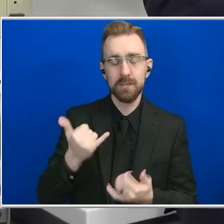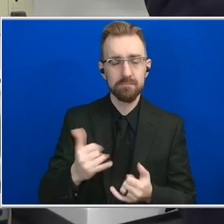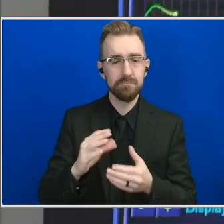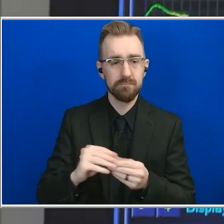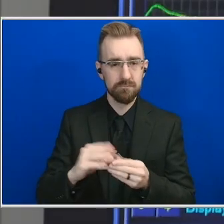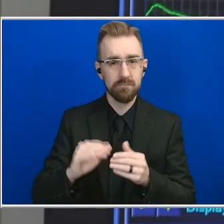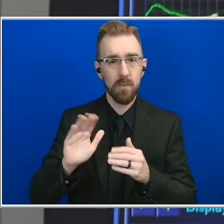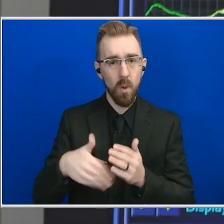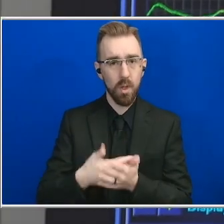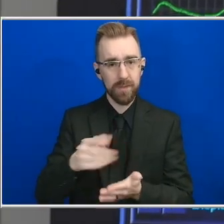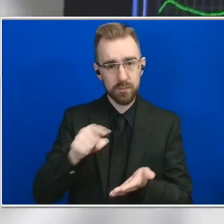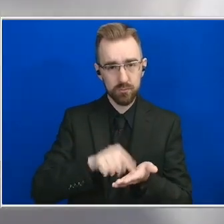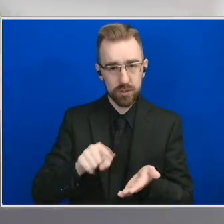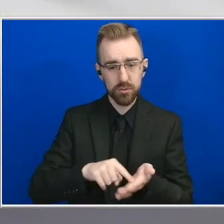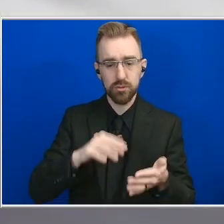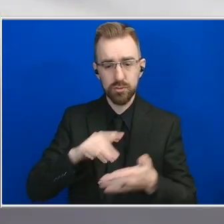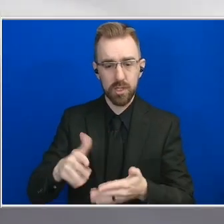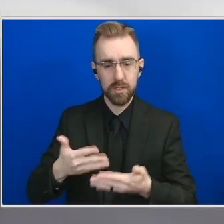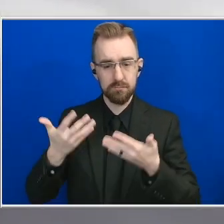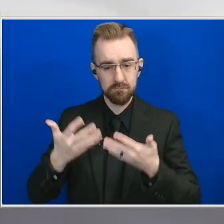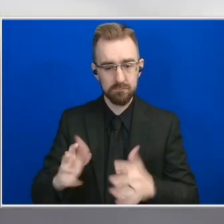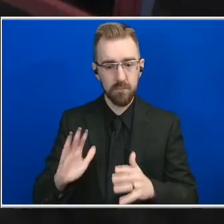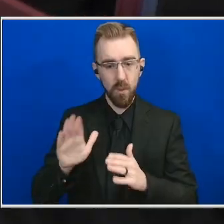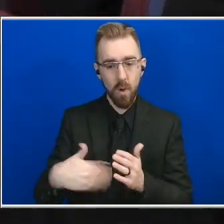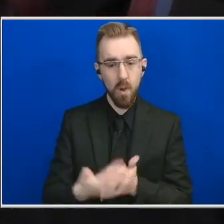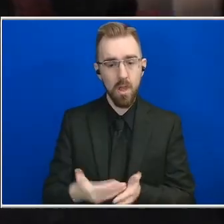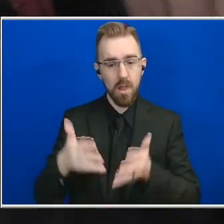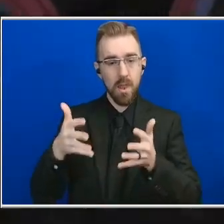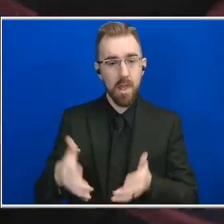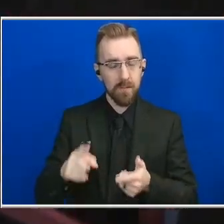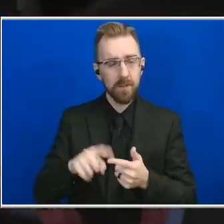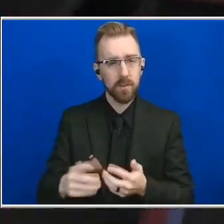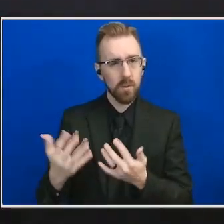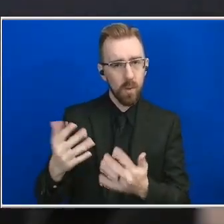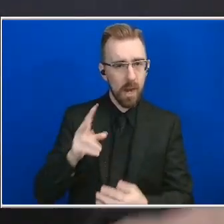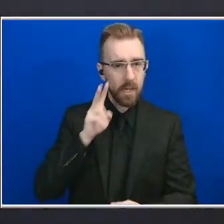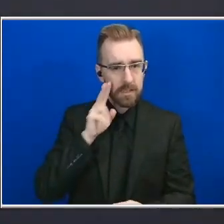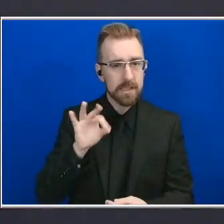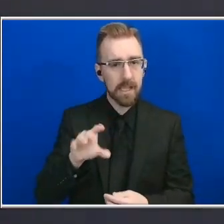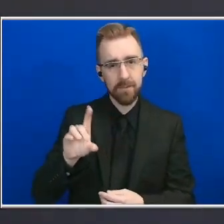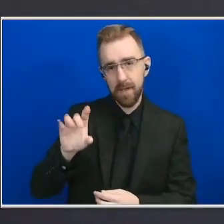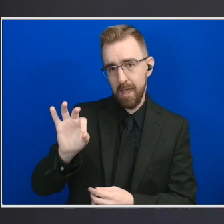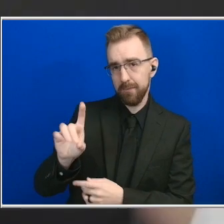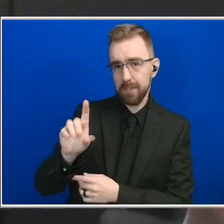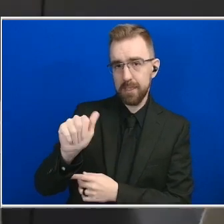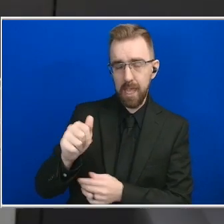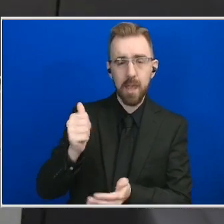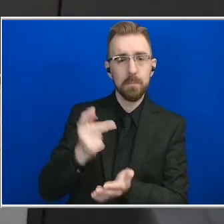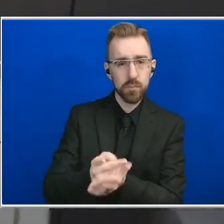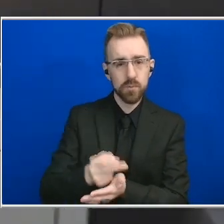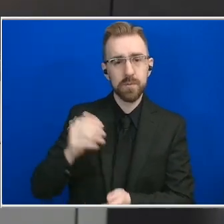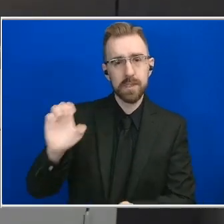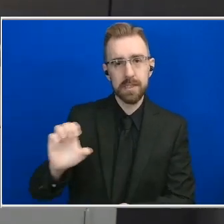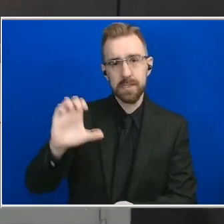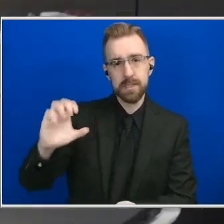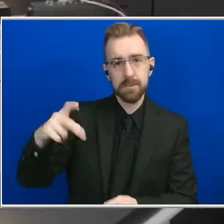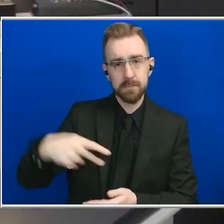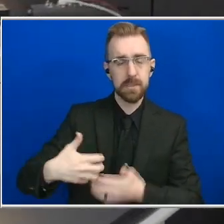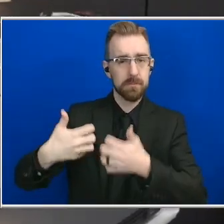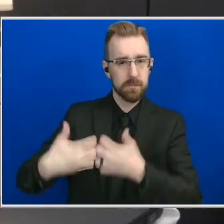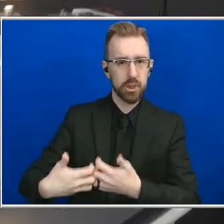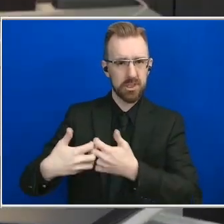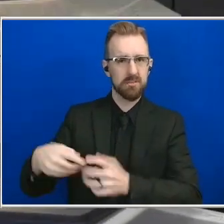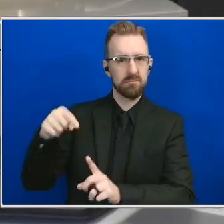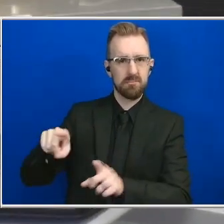are complete, all that's left is to wait and see if the FDA approves the ECP machine as a treatment